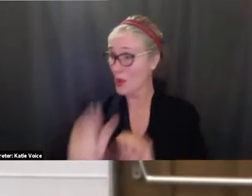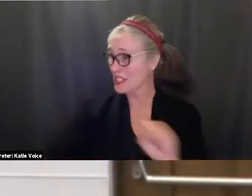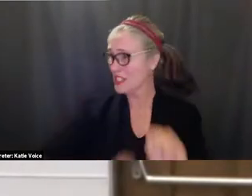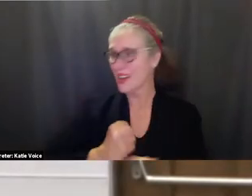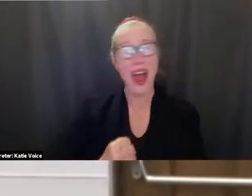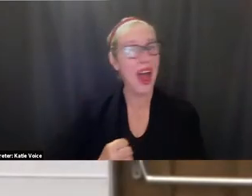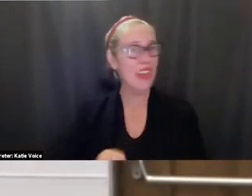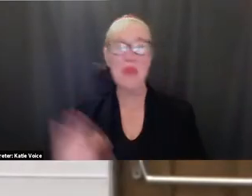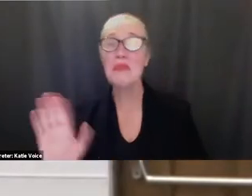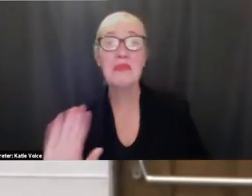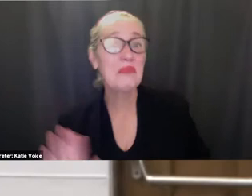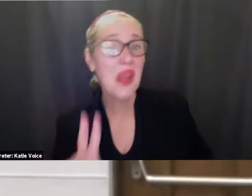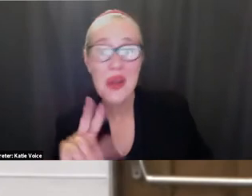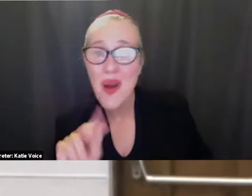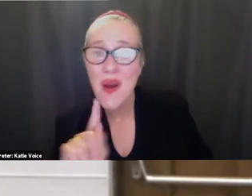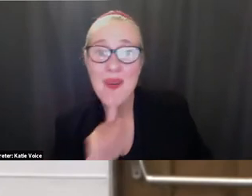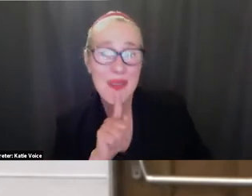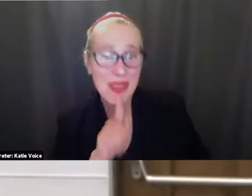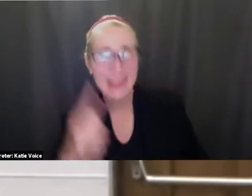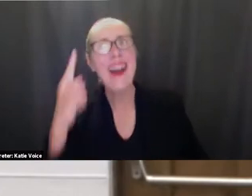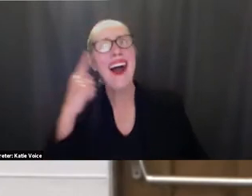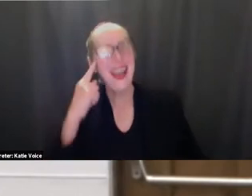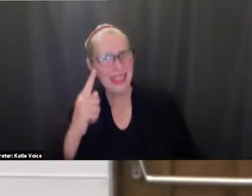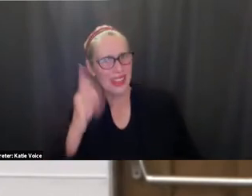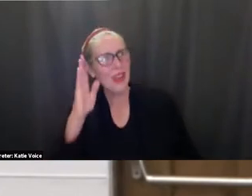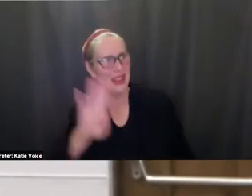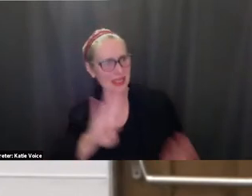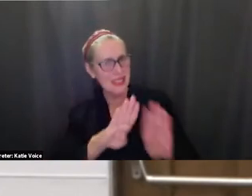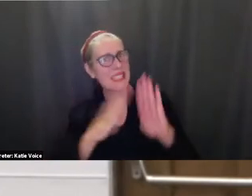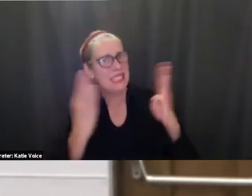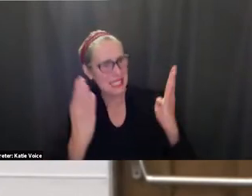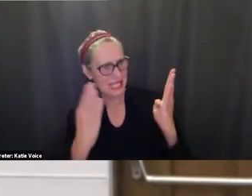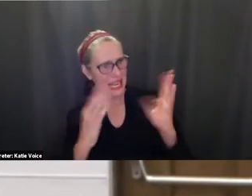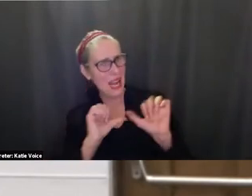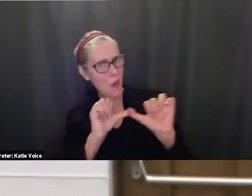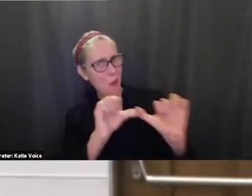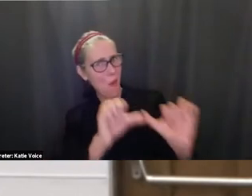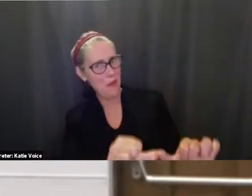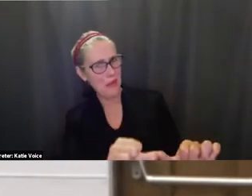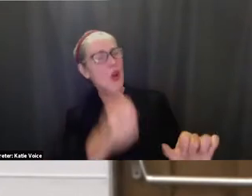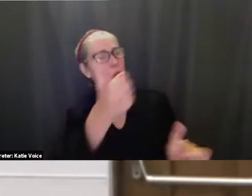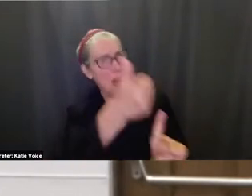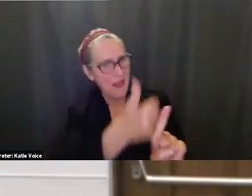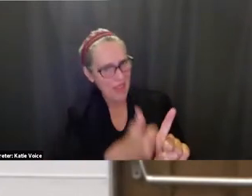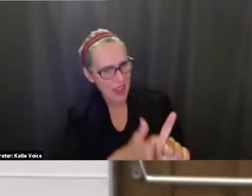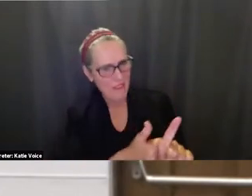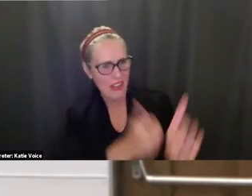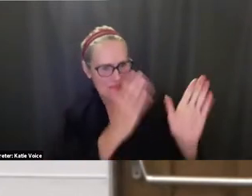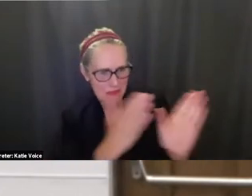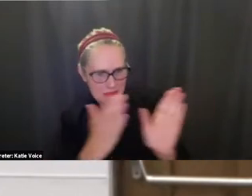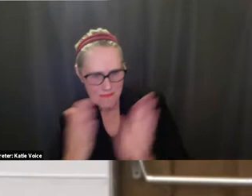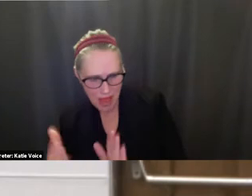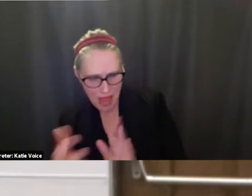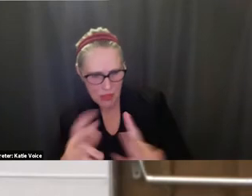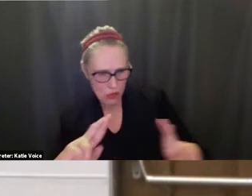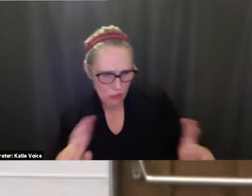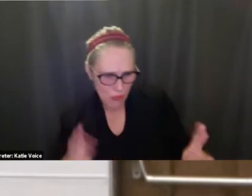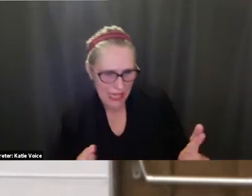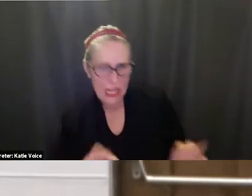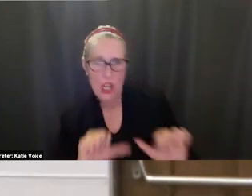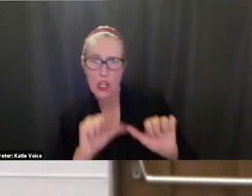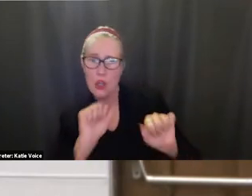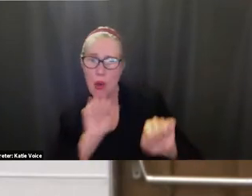not i believe that we have everything in place that we need to keep schools open is it difficult